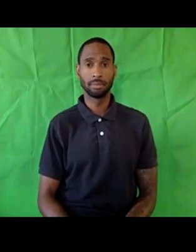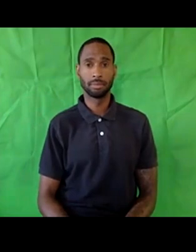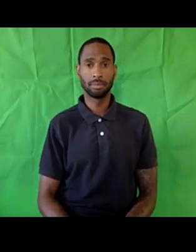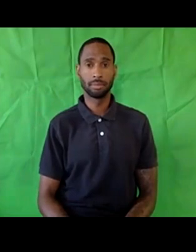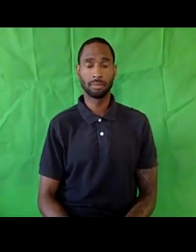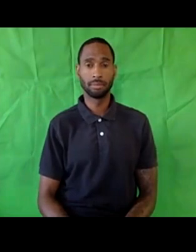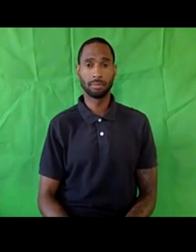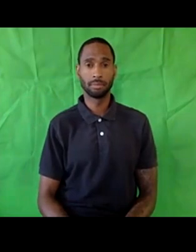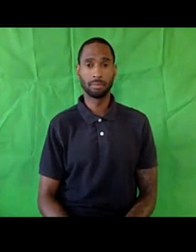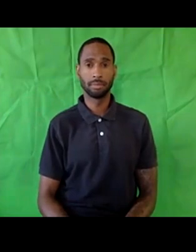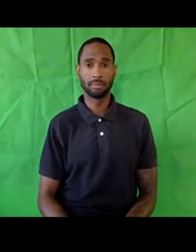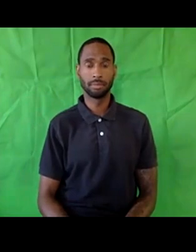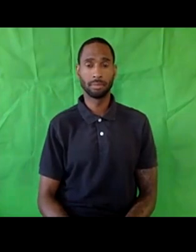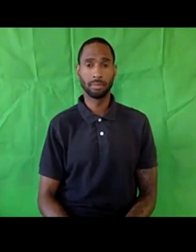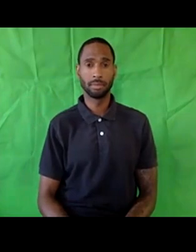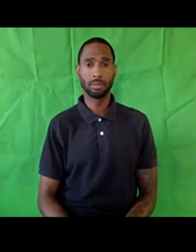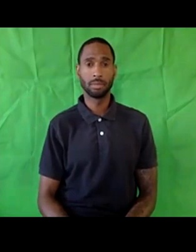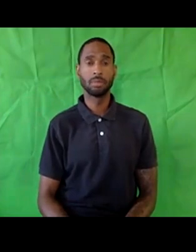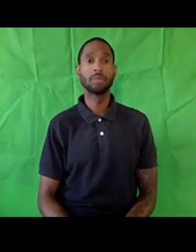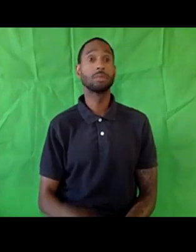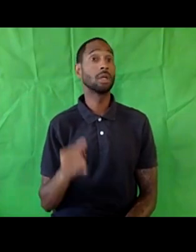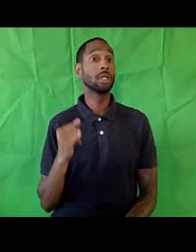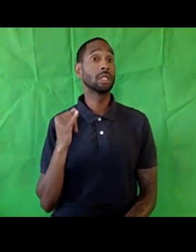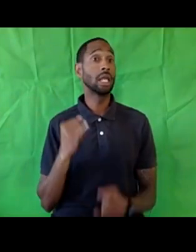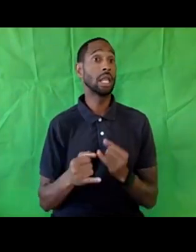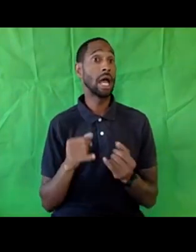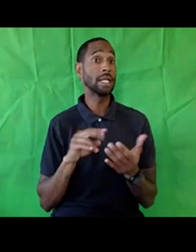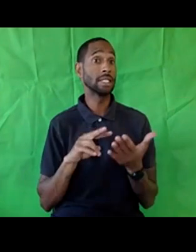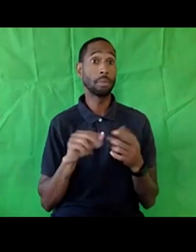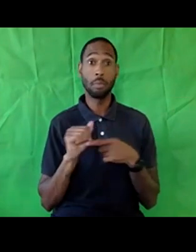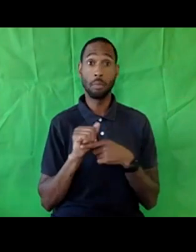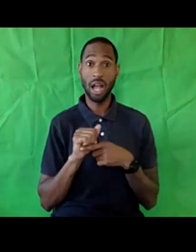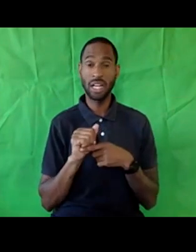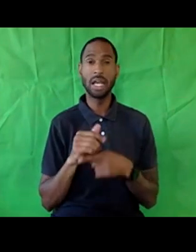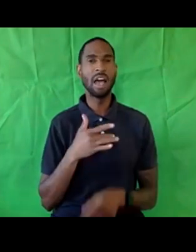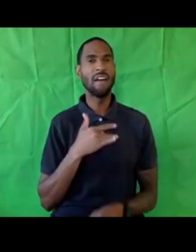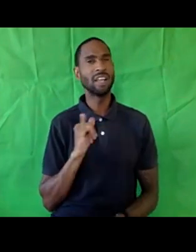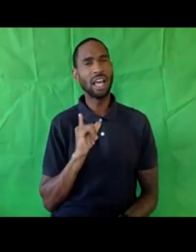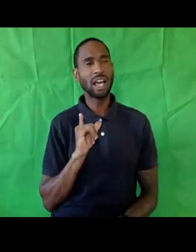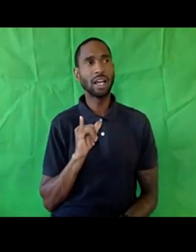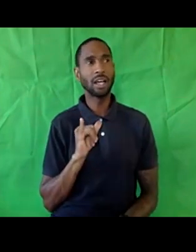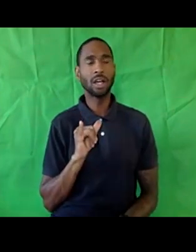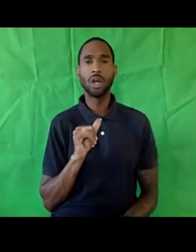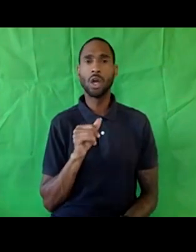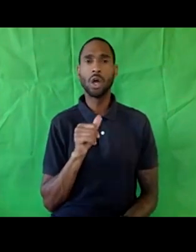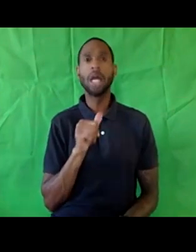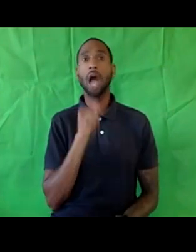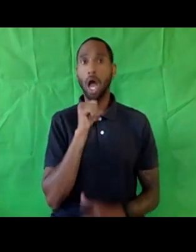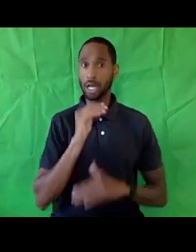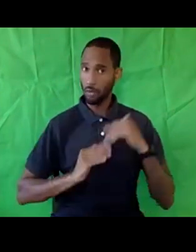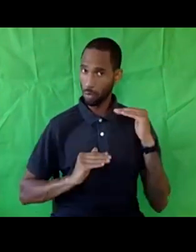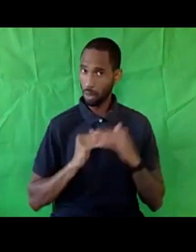Yeah, in our case with Edgar, the last invitation, we didn't feel so comfortable in doing